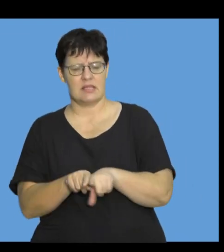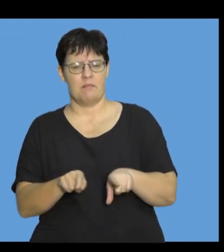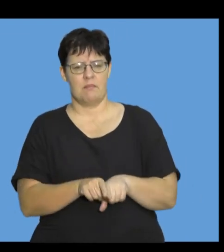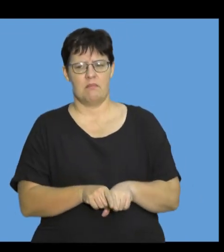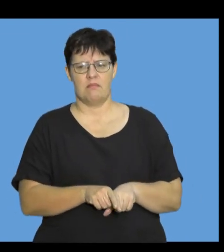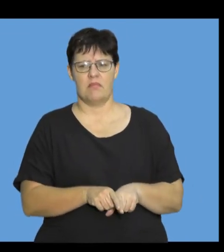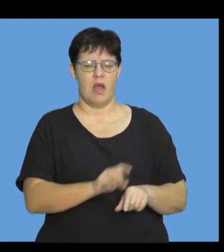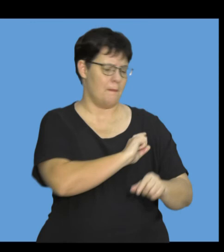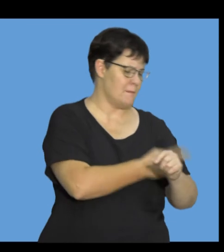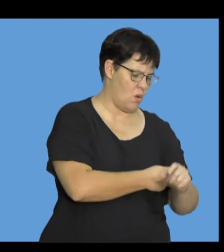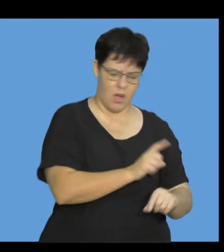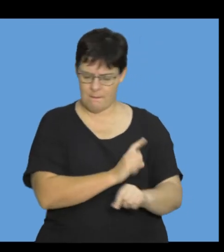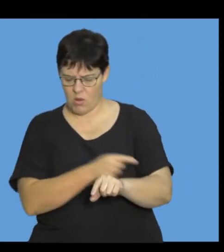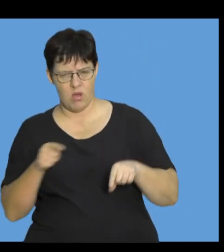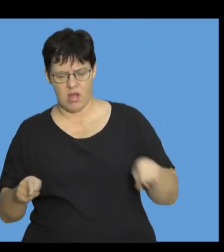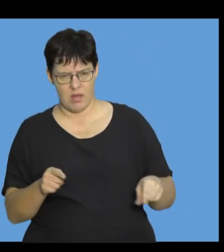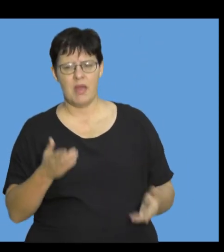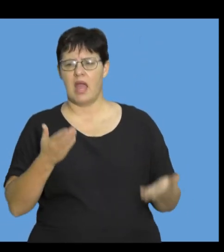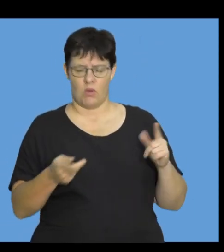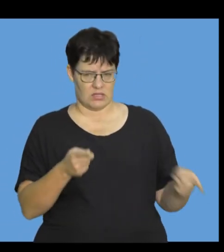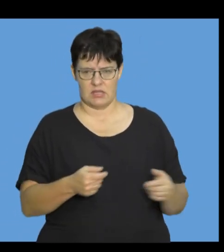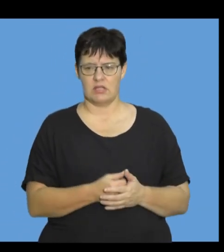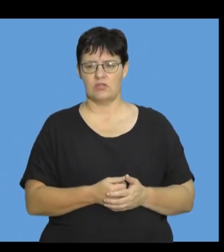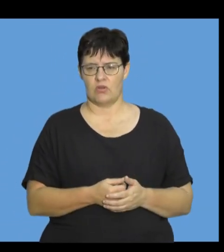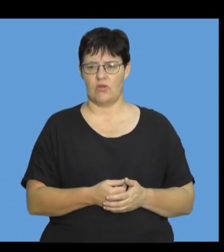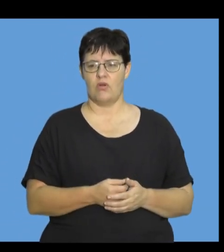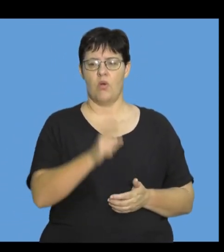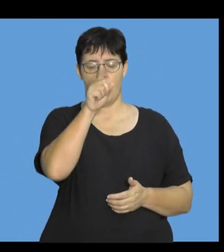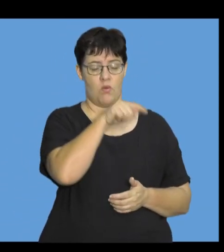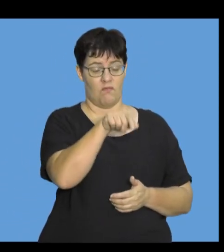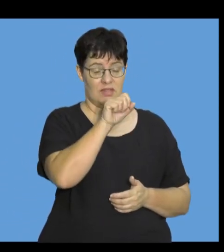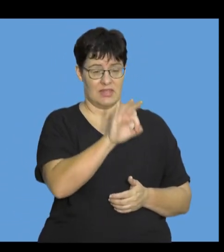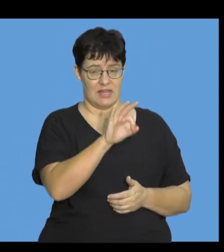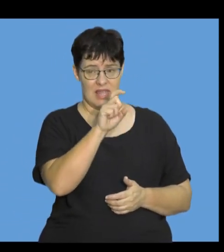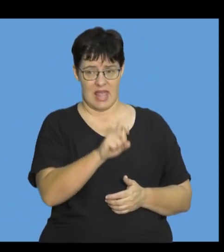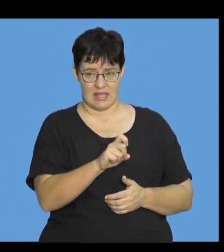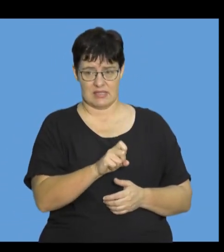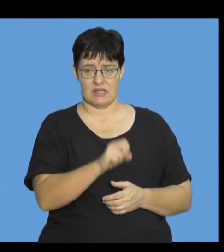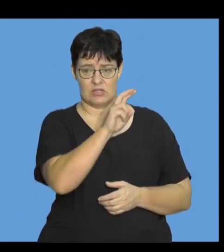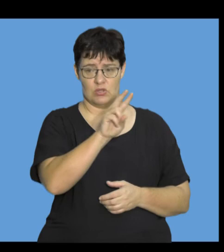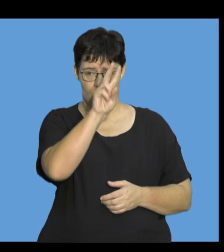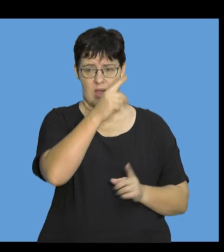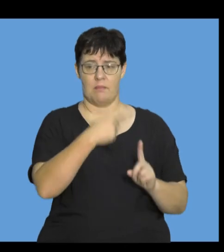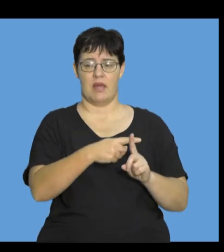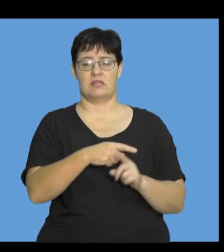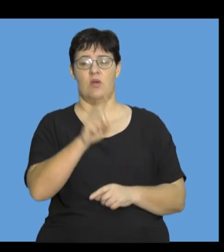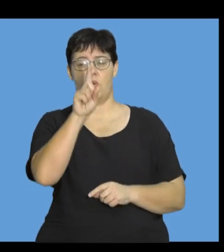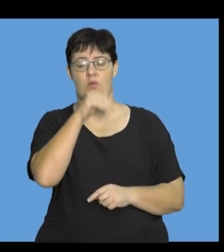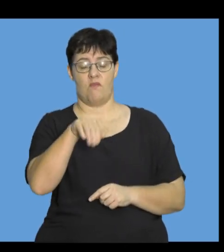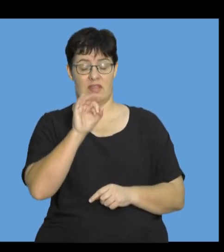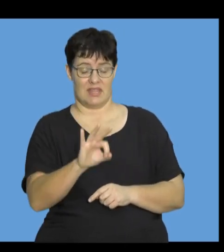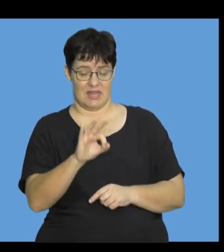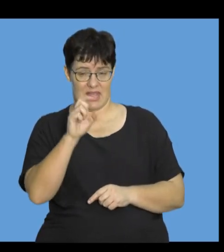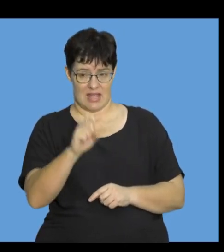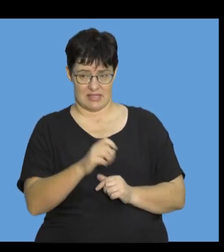are the same. I have 1 power, I equate my exponent. So it is 1 over 3 x squared